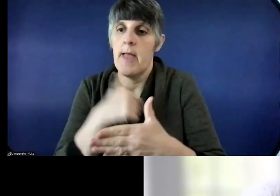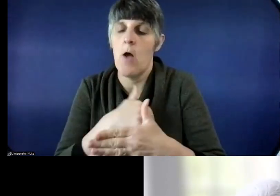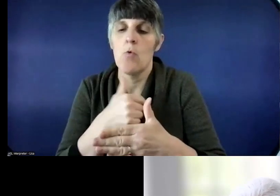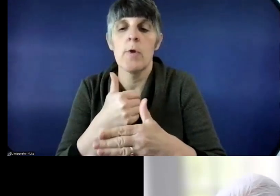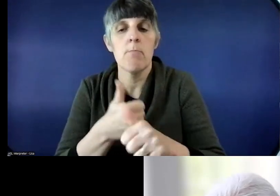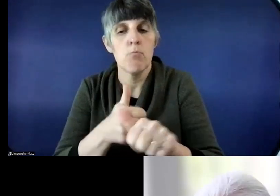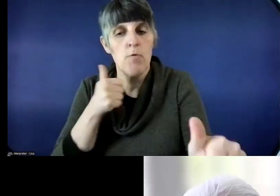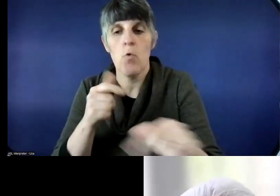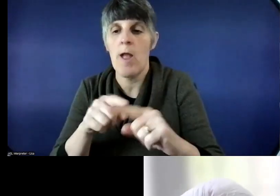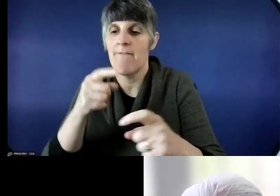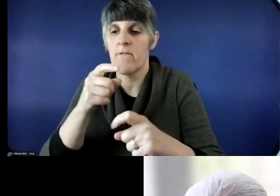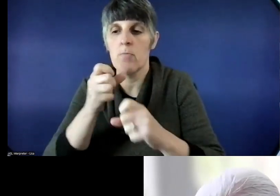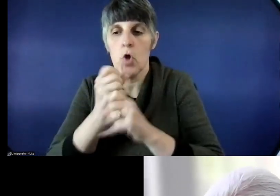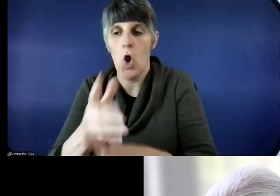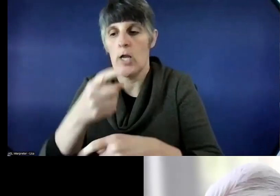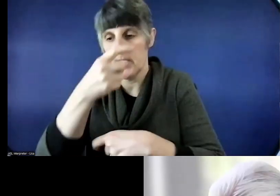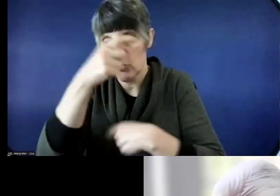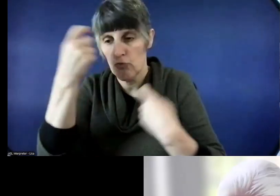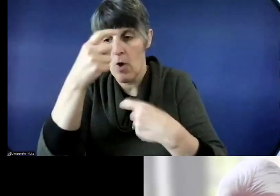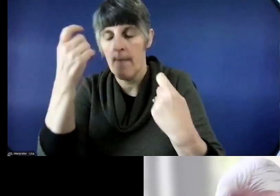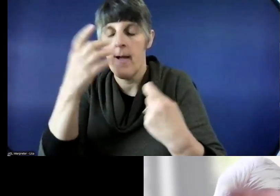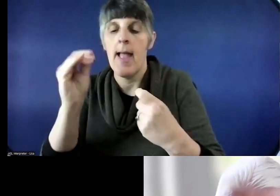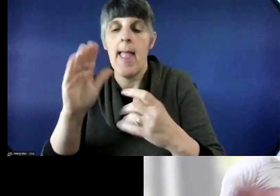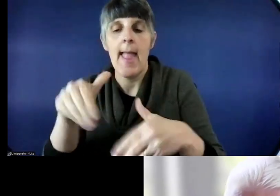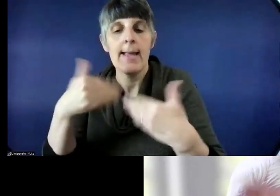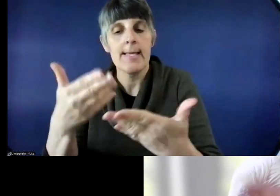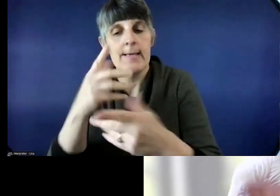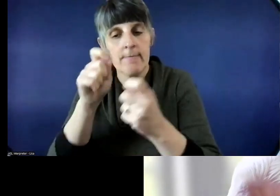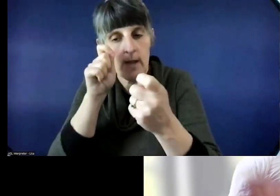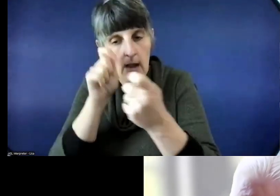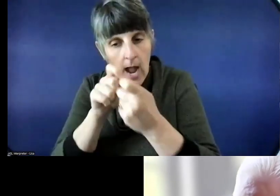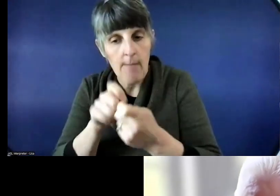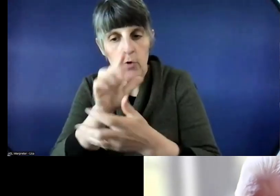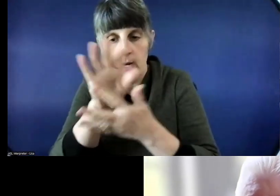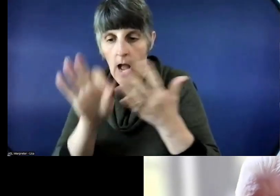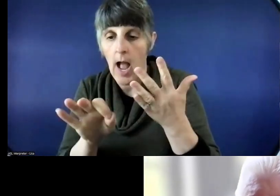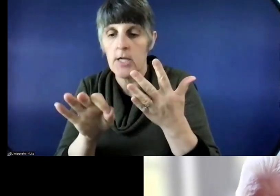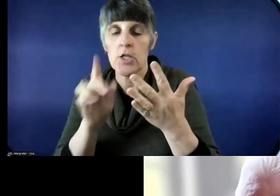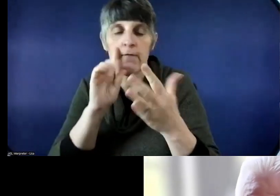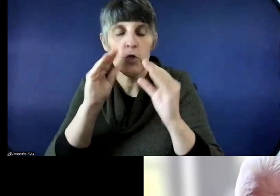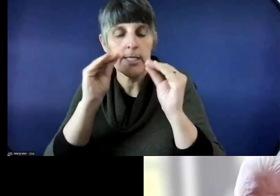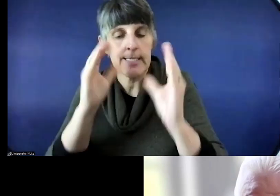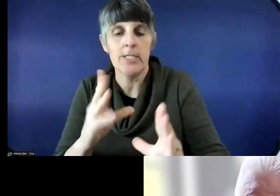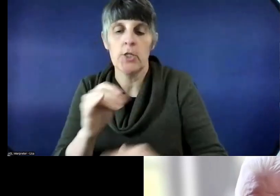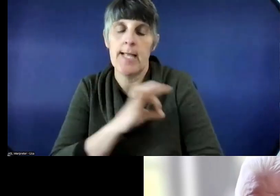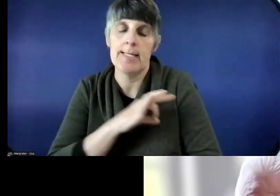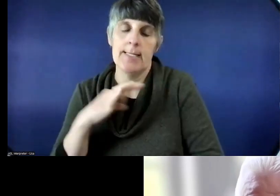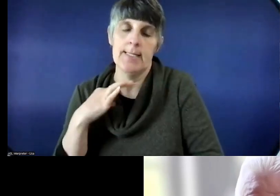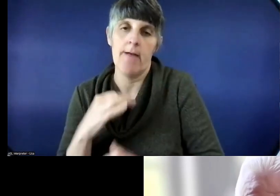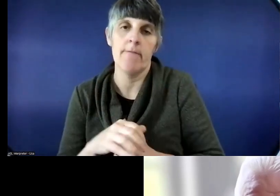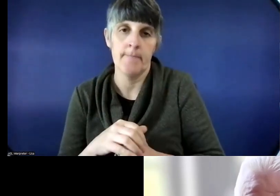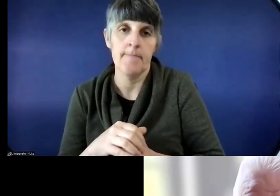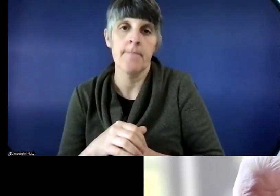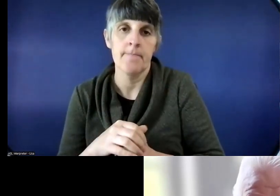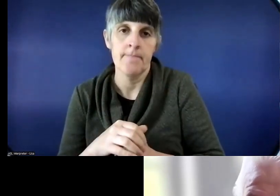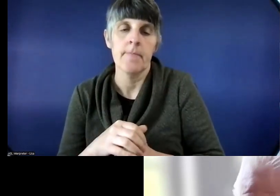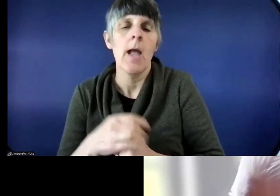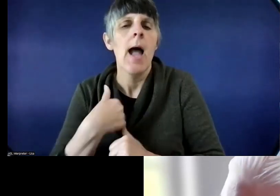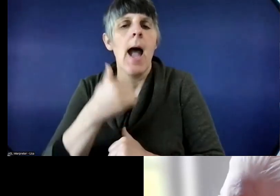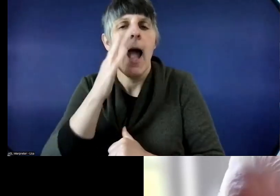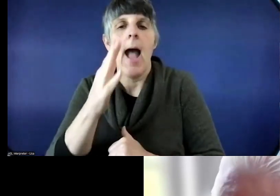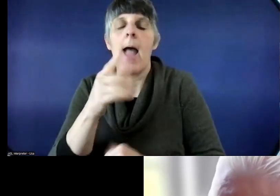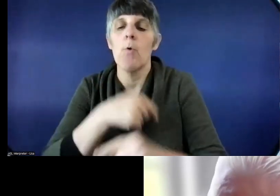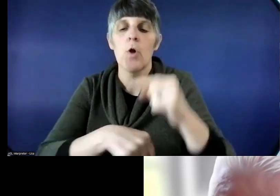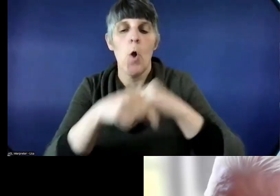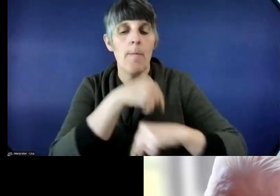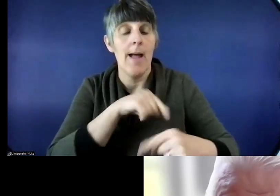from traumatizing practices and give concrete options to teachers and staff members. So I'm going to take you back